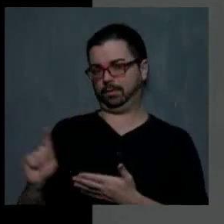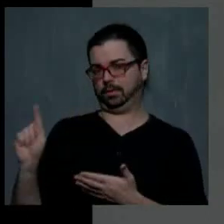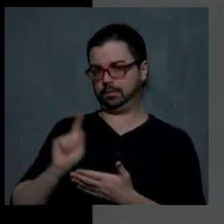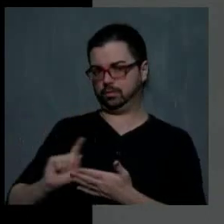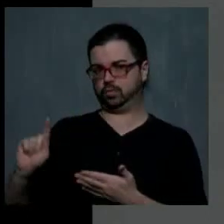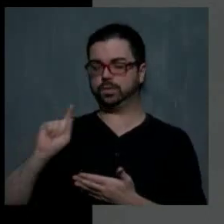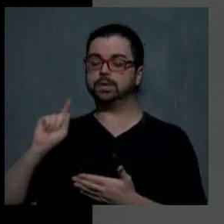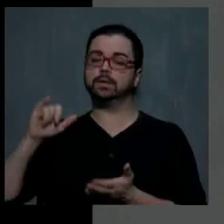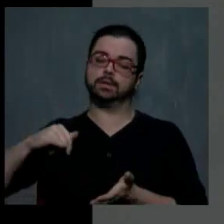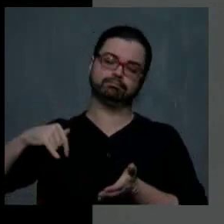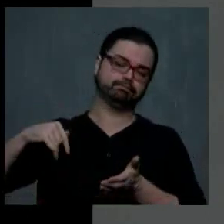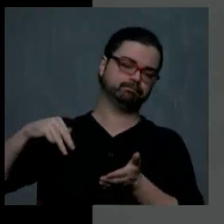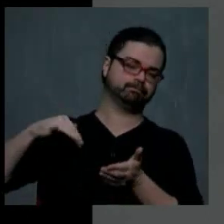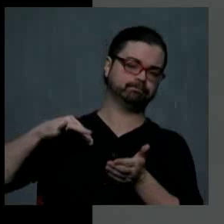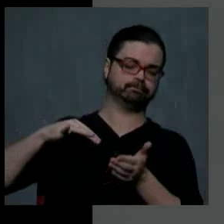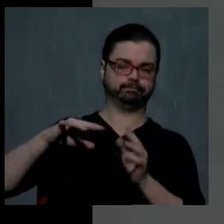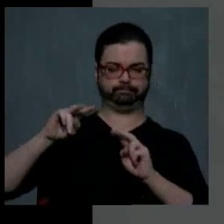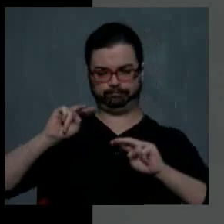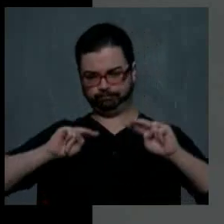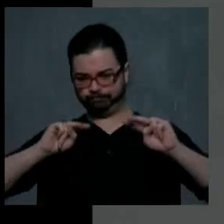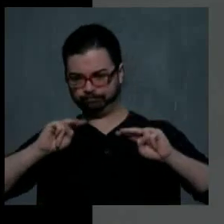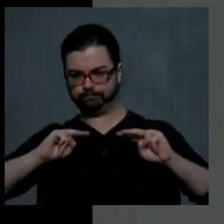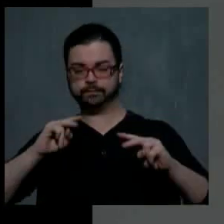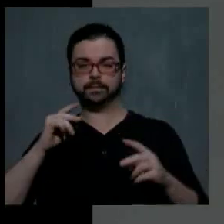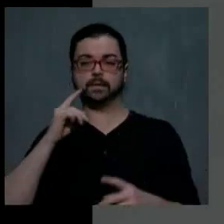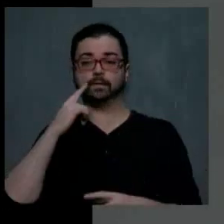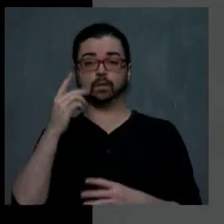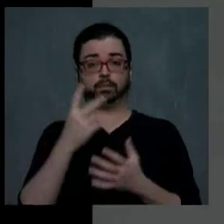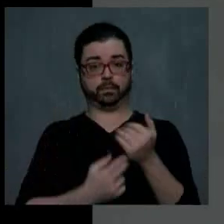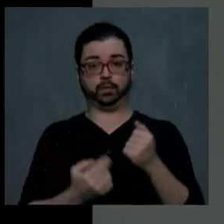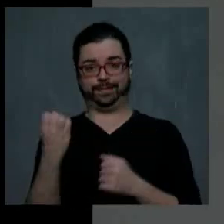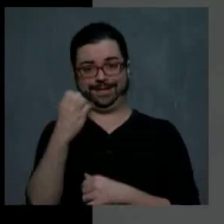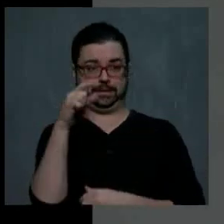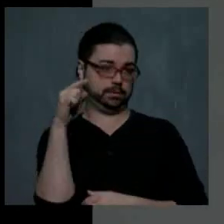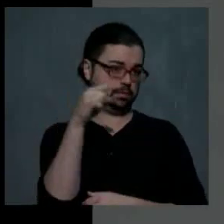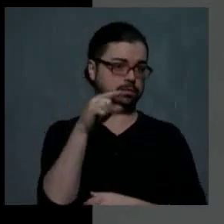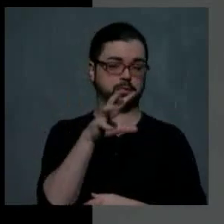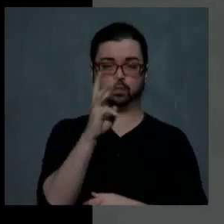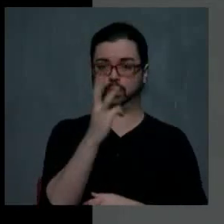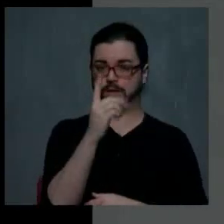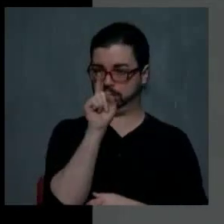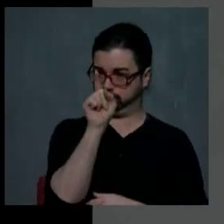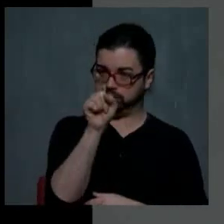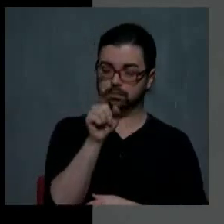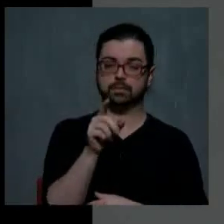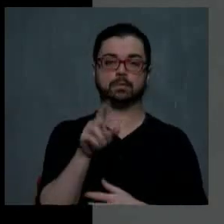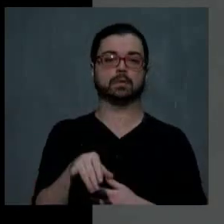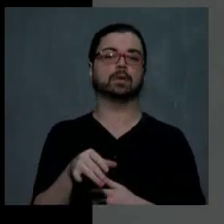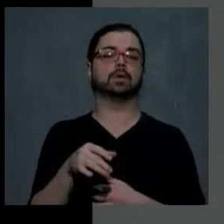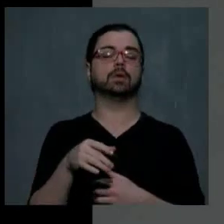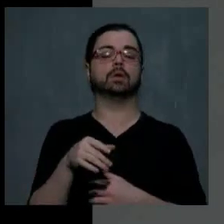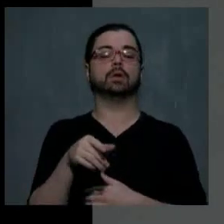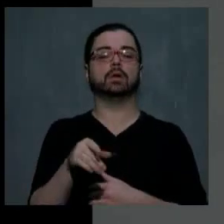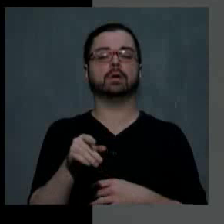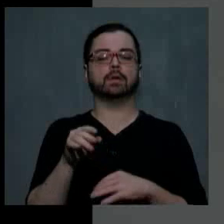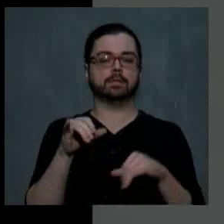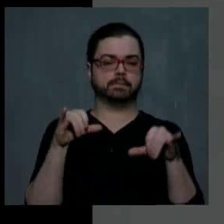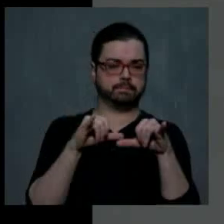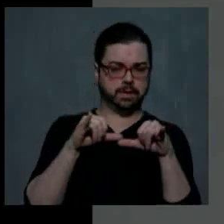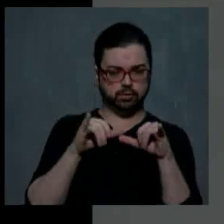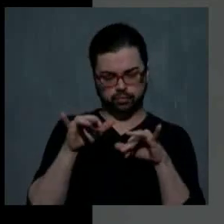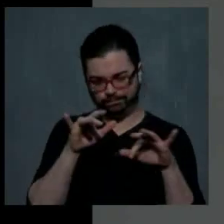what we determined in measuring both eastbound and westbound vehicles that travel on this segment of